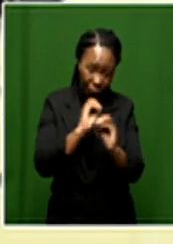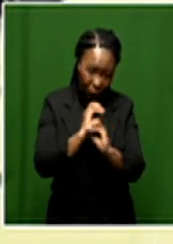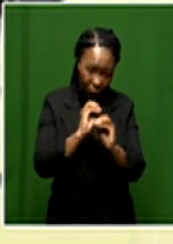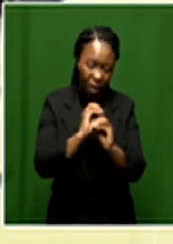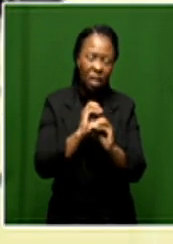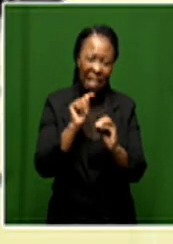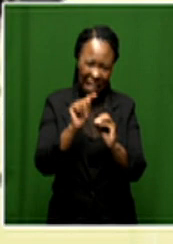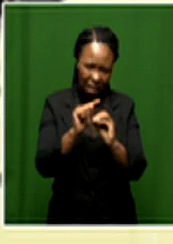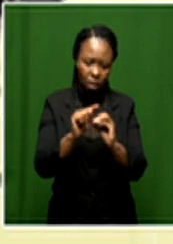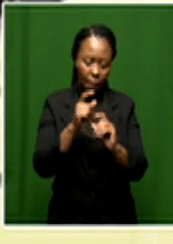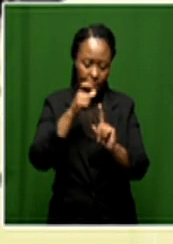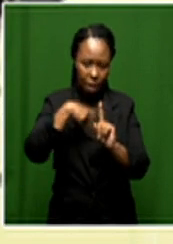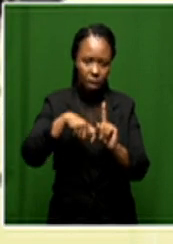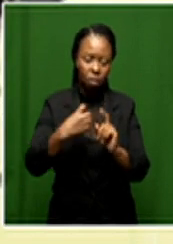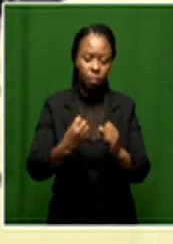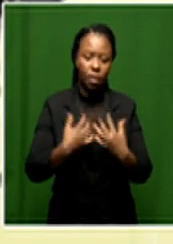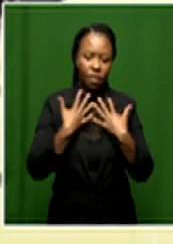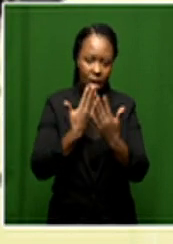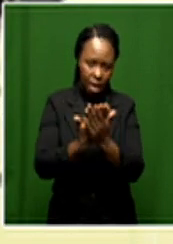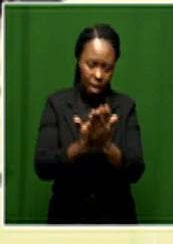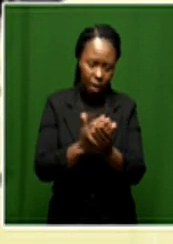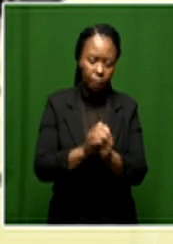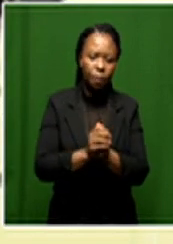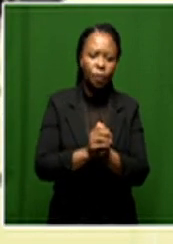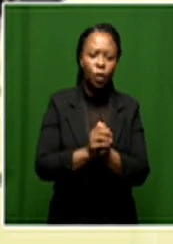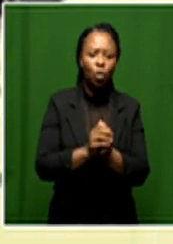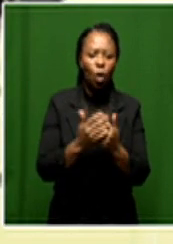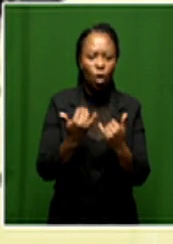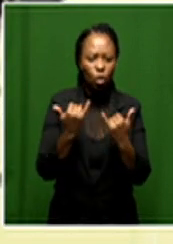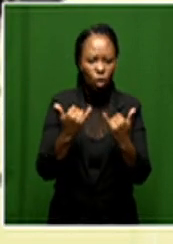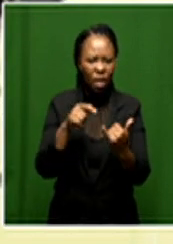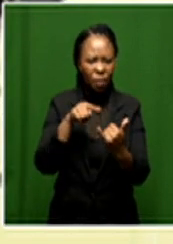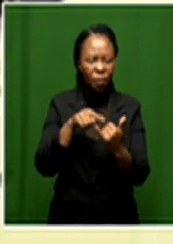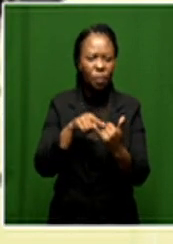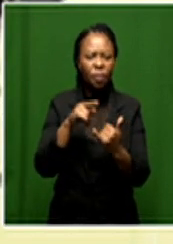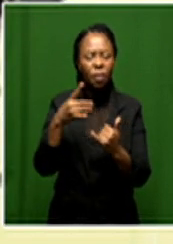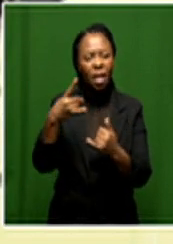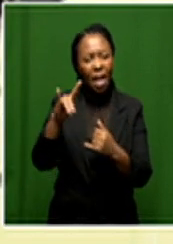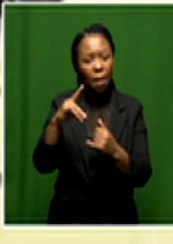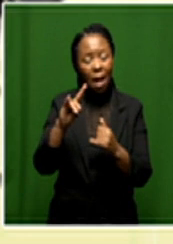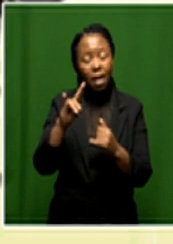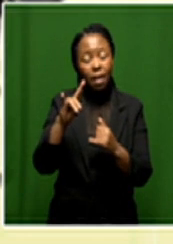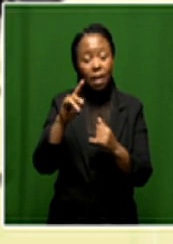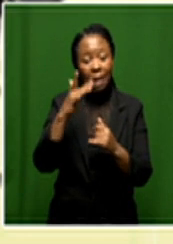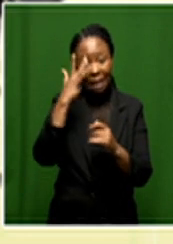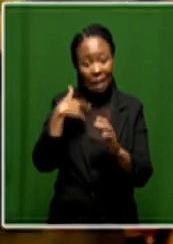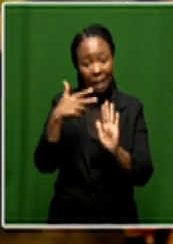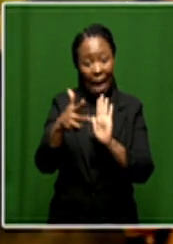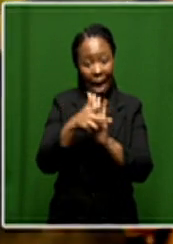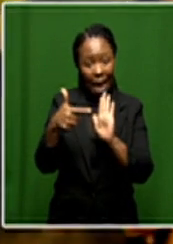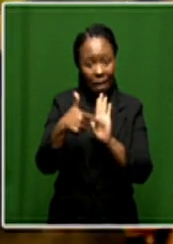in people being infected. It's a notifiable disease in terms of the Animal Diseases Act, so all